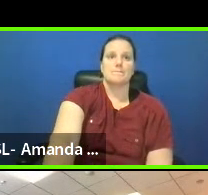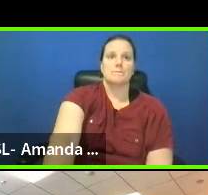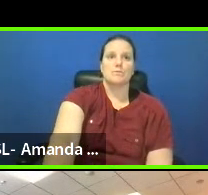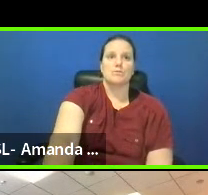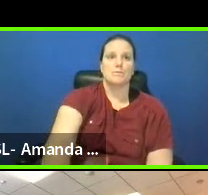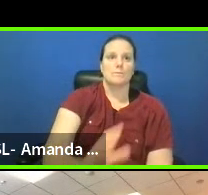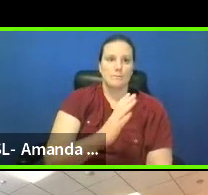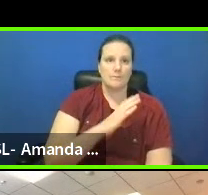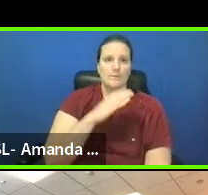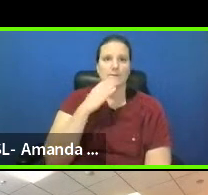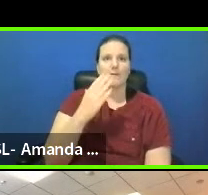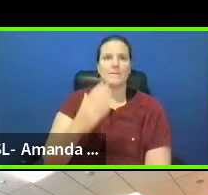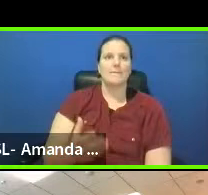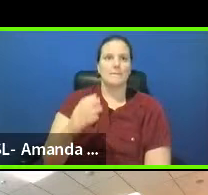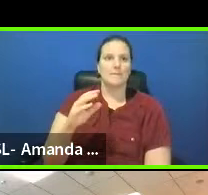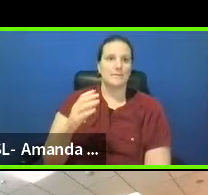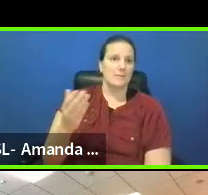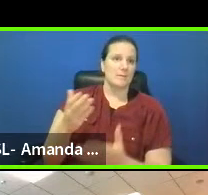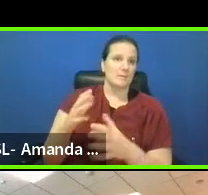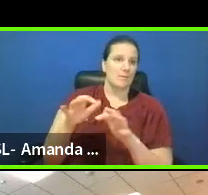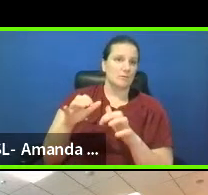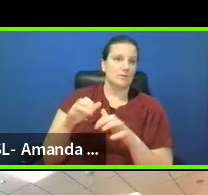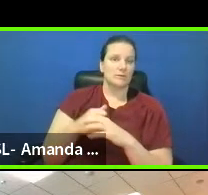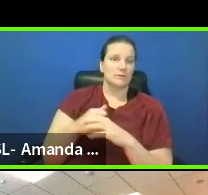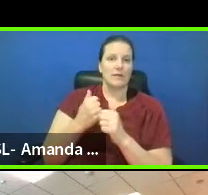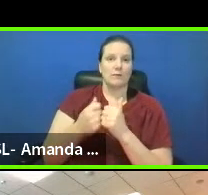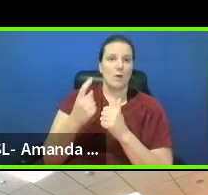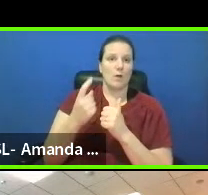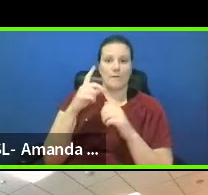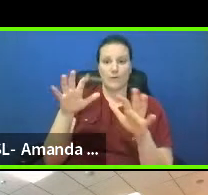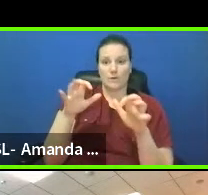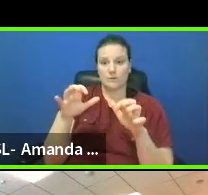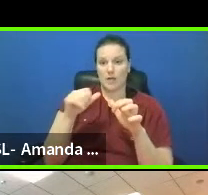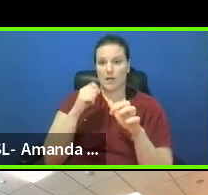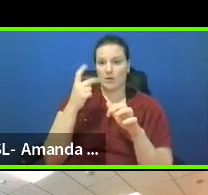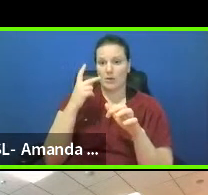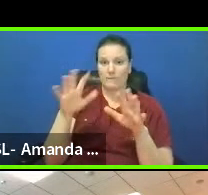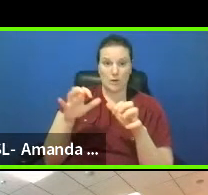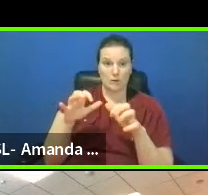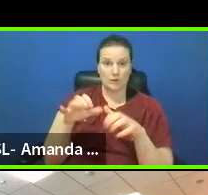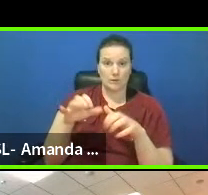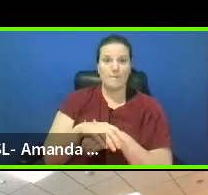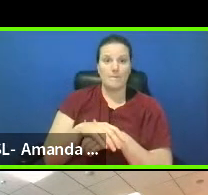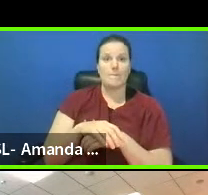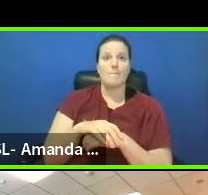Thank you. I might be frozen. Everyone else looks frozen. I don't look frozen.